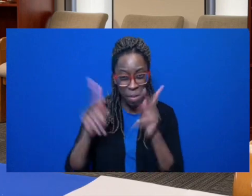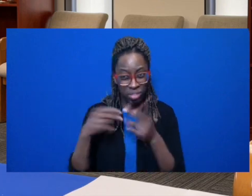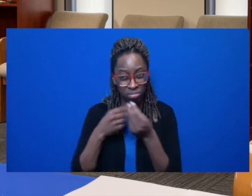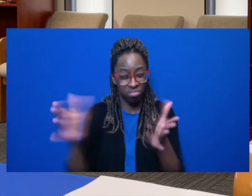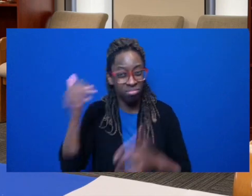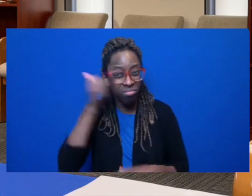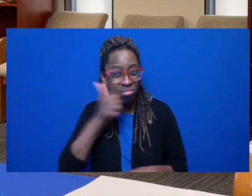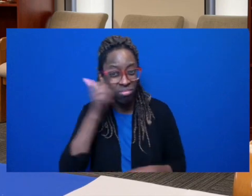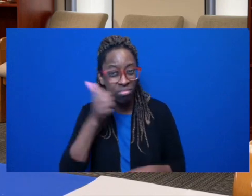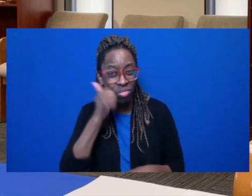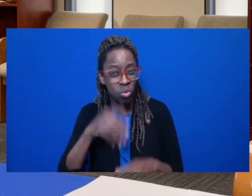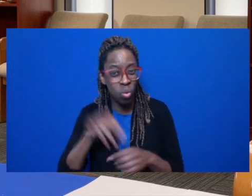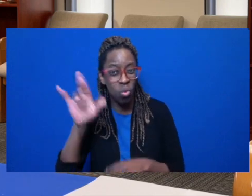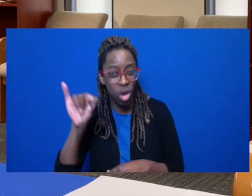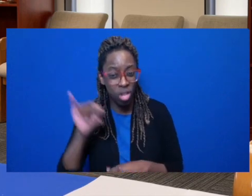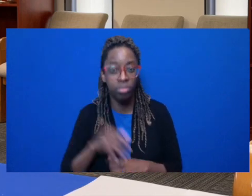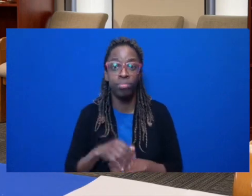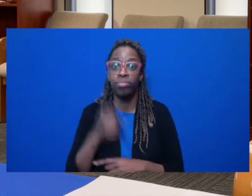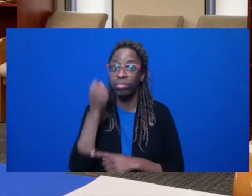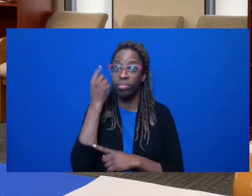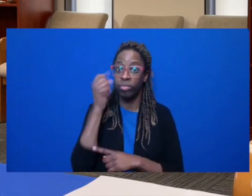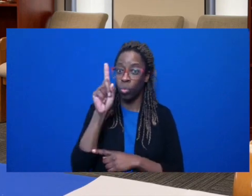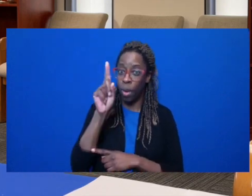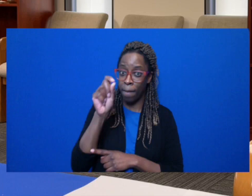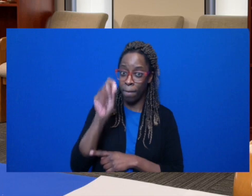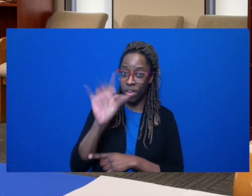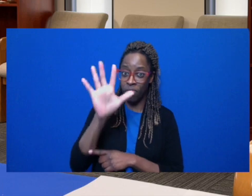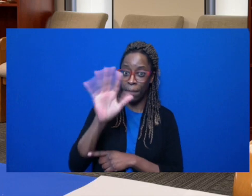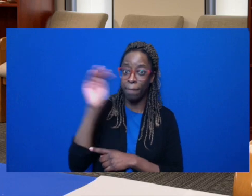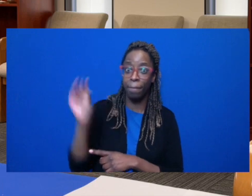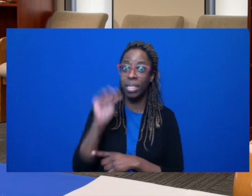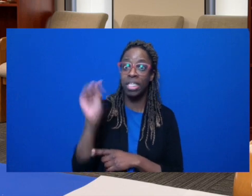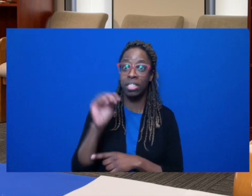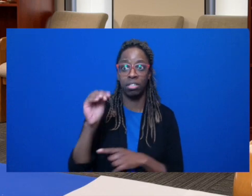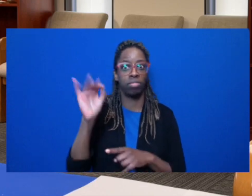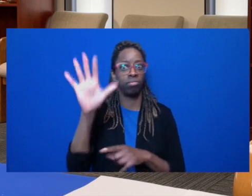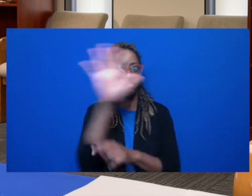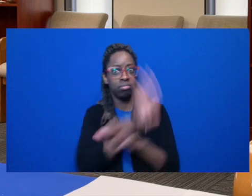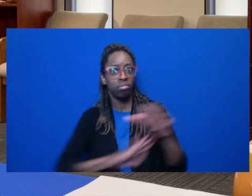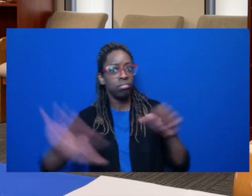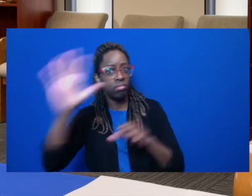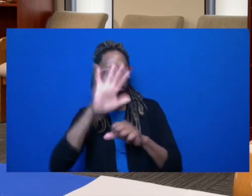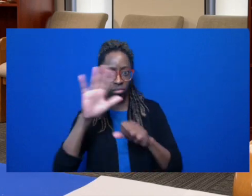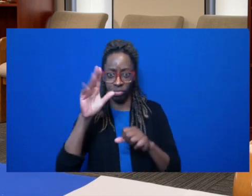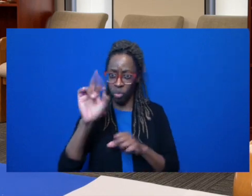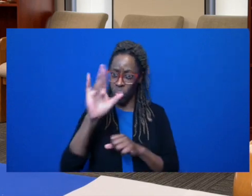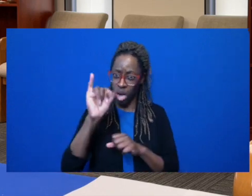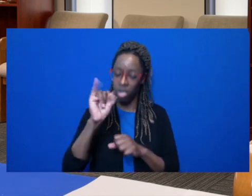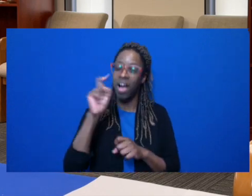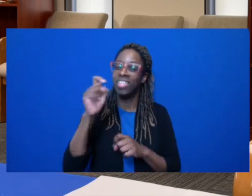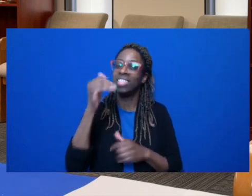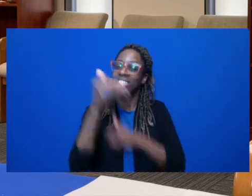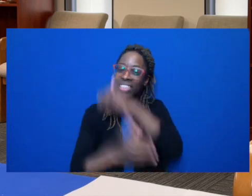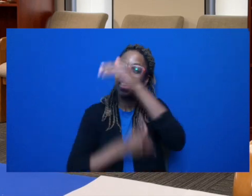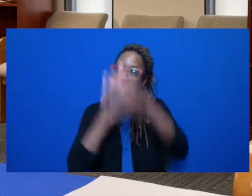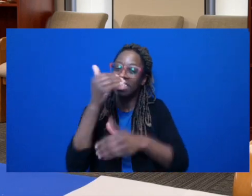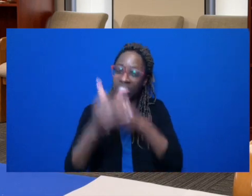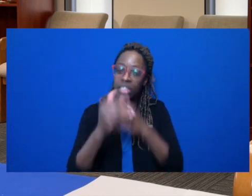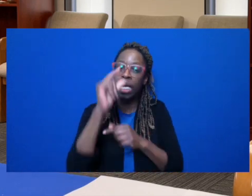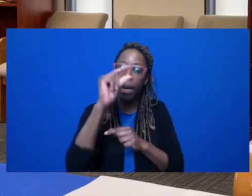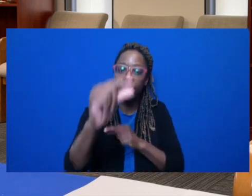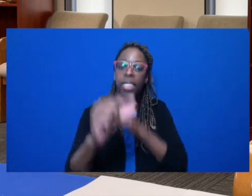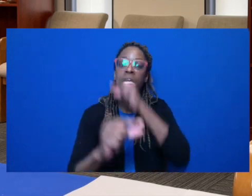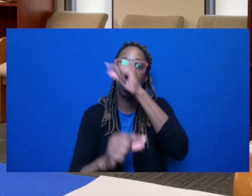we've had to start, of course, we're basing our decisions both on what the CDC is telling us, both on our own statewide